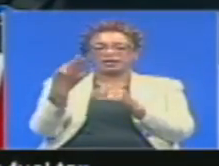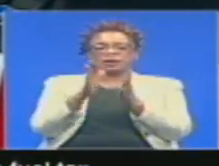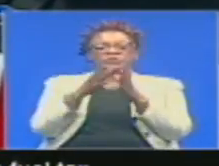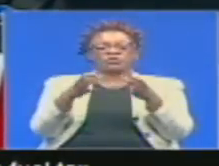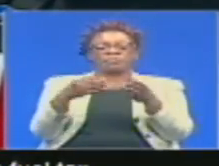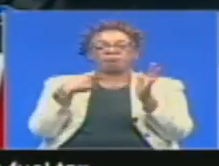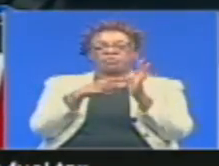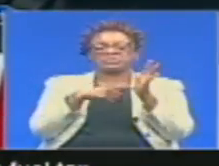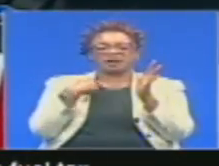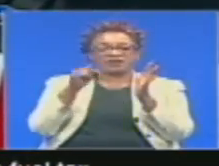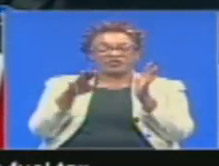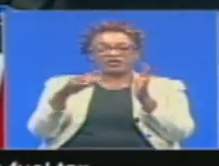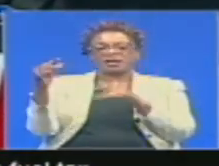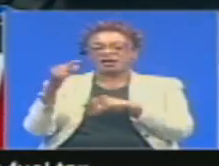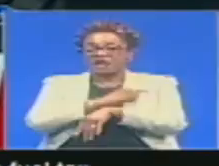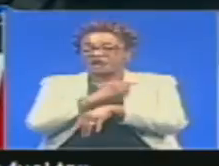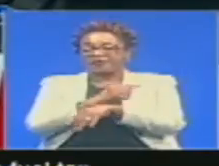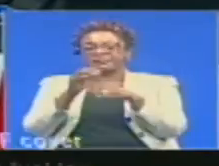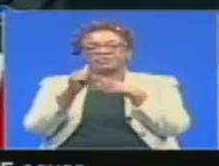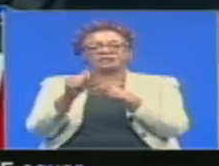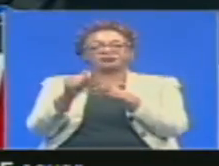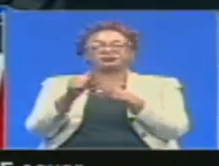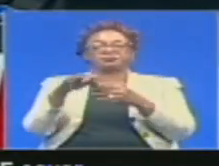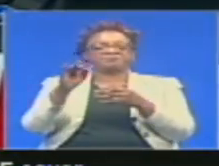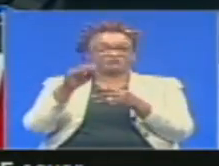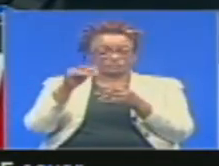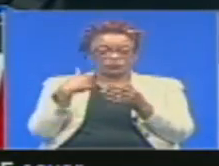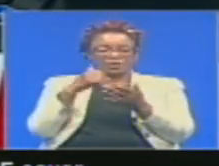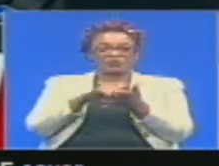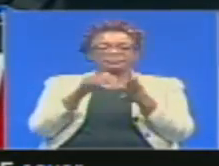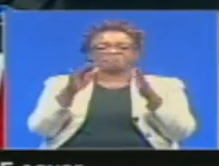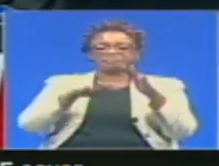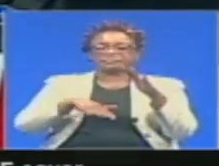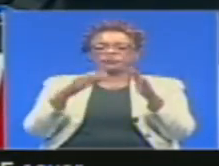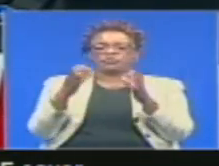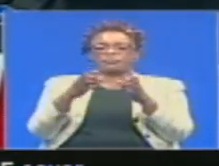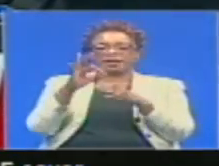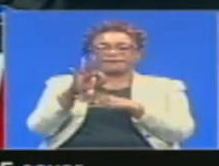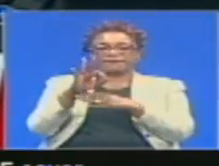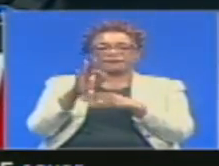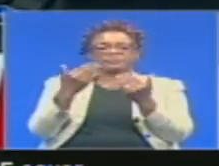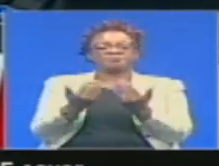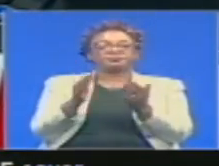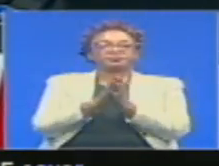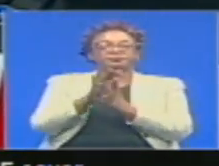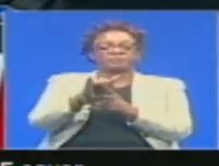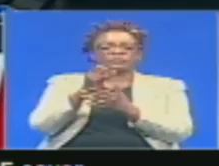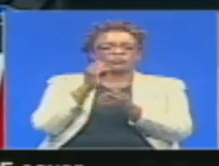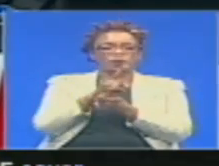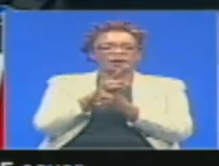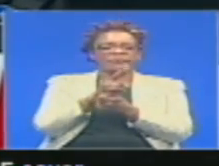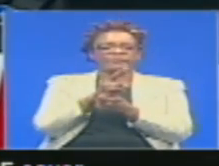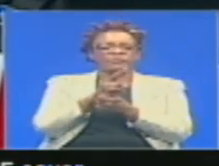while Ghana lead. Serria Leone are second, with Ethiopia bottom of the Group F. The top two teams in each of the 12 groups are, or rather